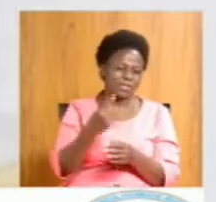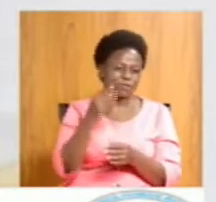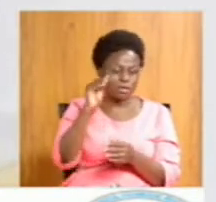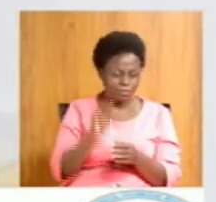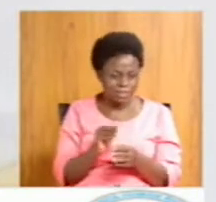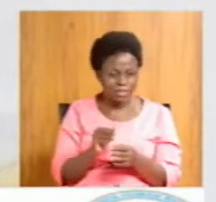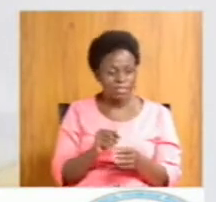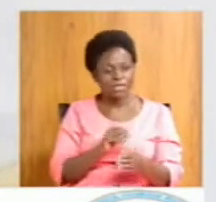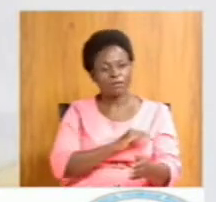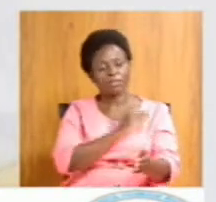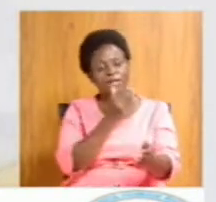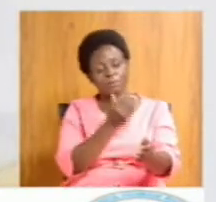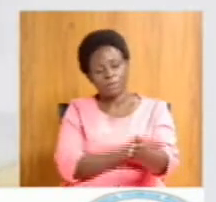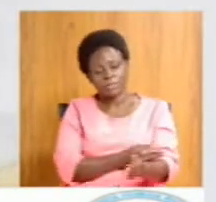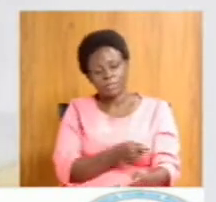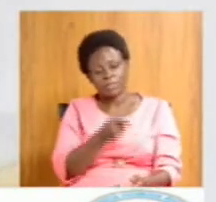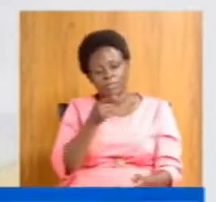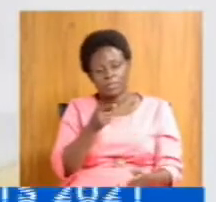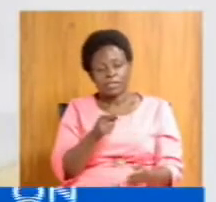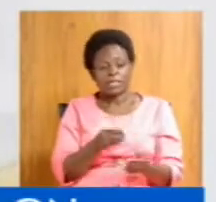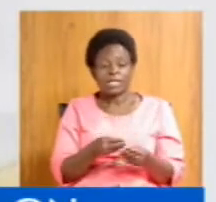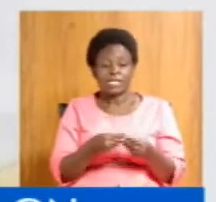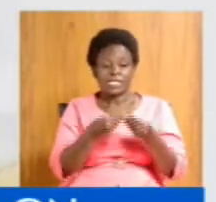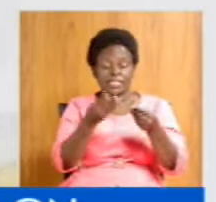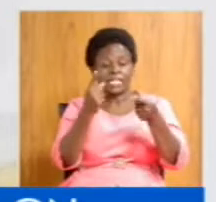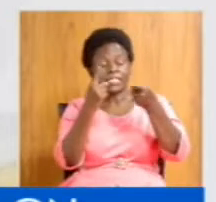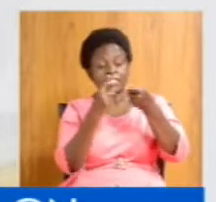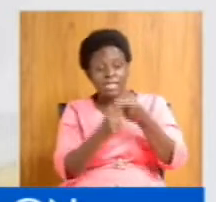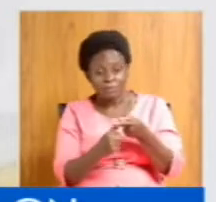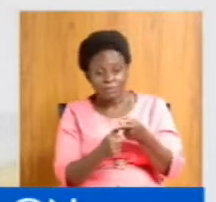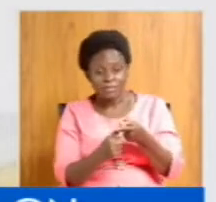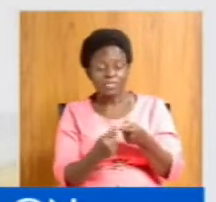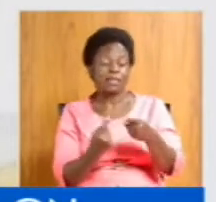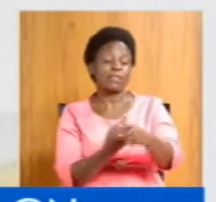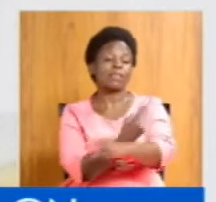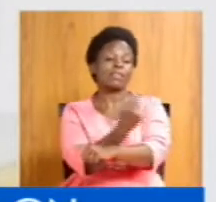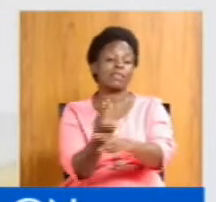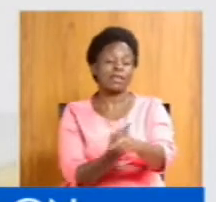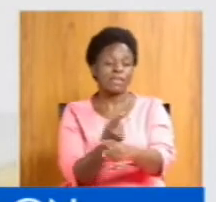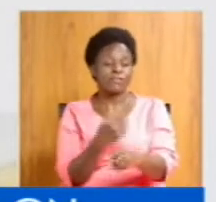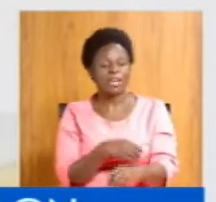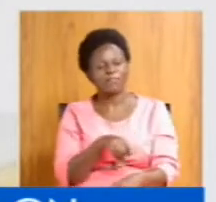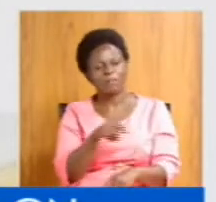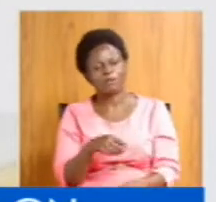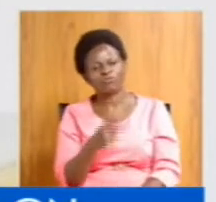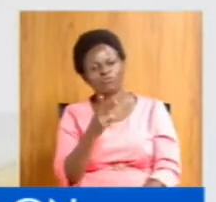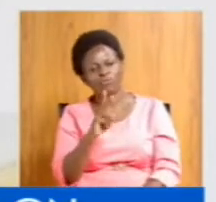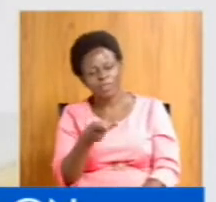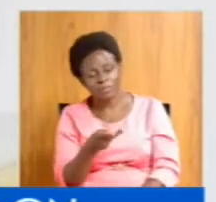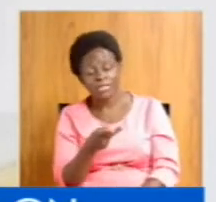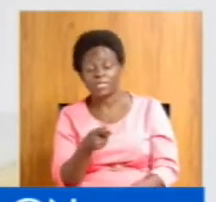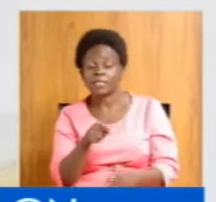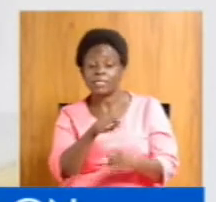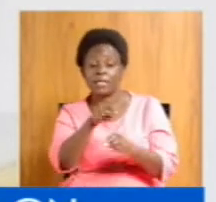milliampire is the capacity of the milliampire, the discharge times, the hour. So if you have about 2,000 milliampires